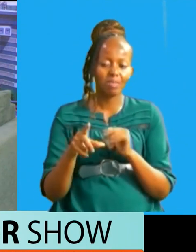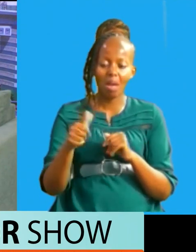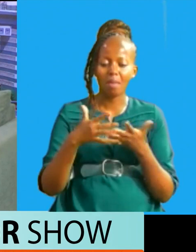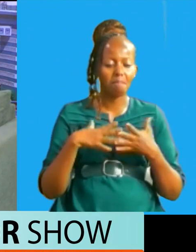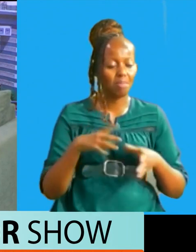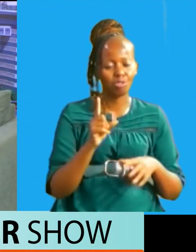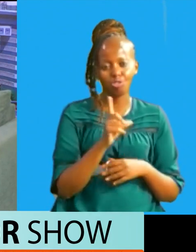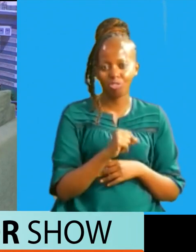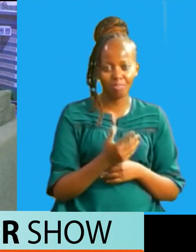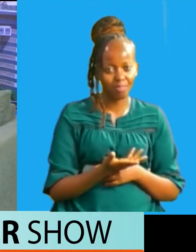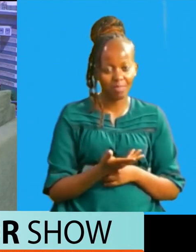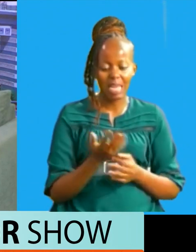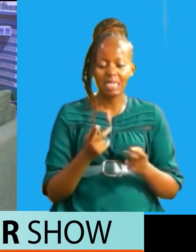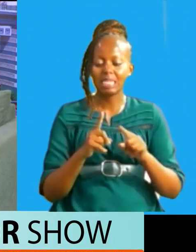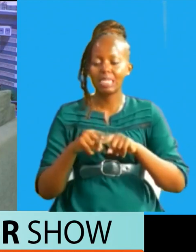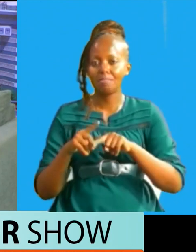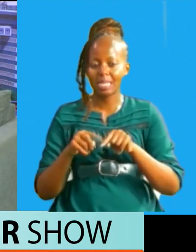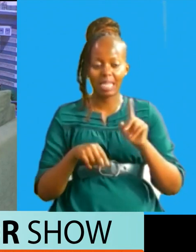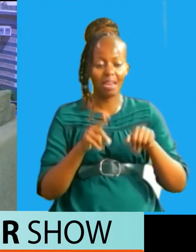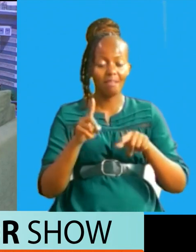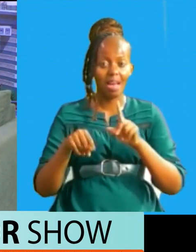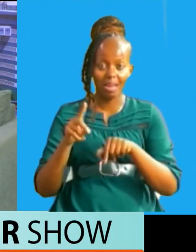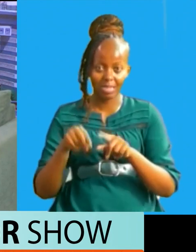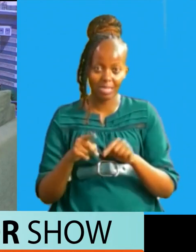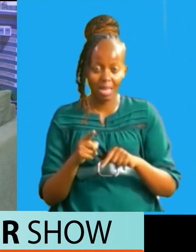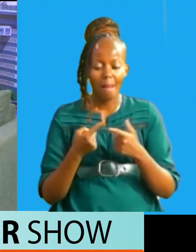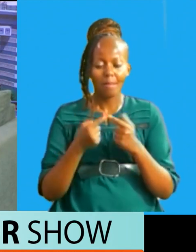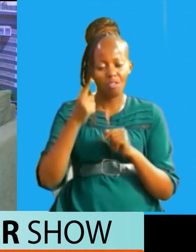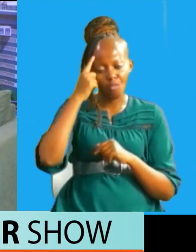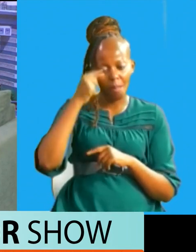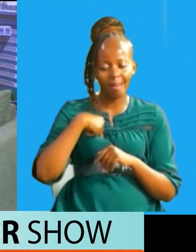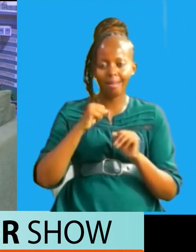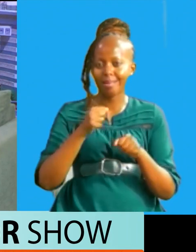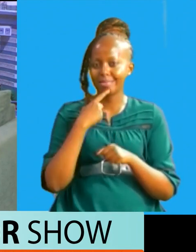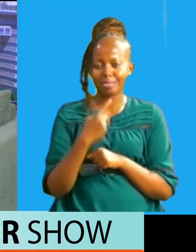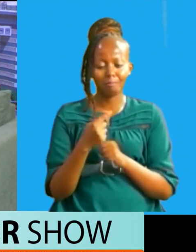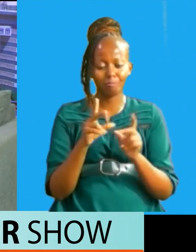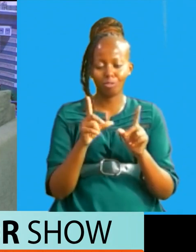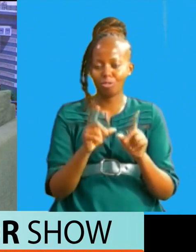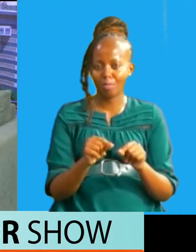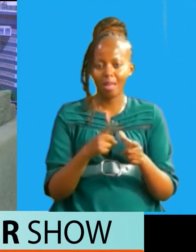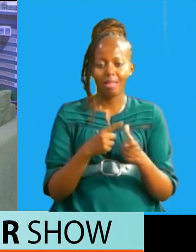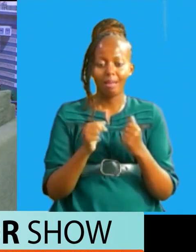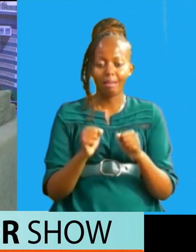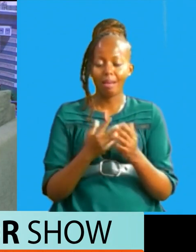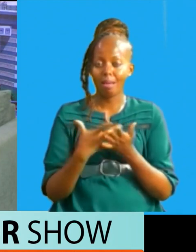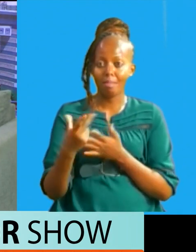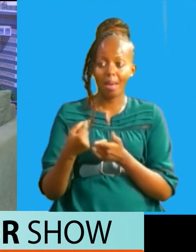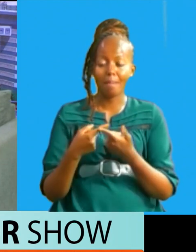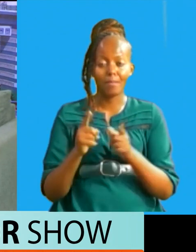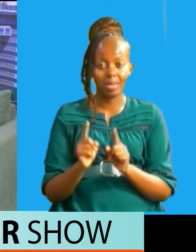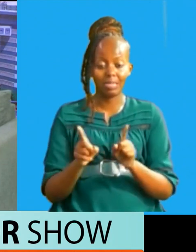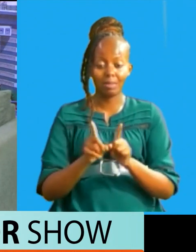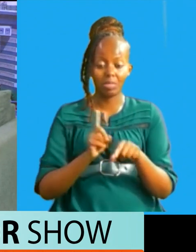can be very, very cheap or affordable. But for me, I can say it is affordable and I can maneuver through. And